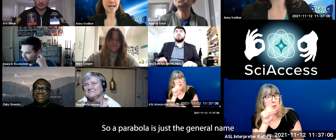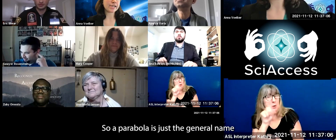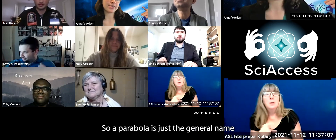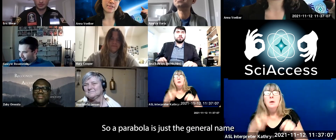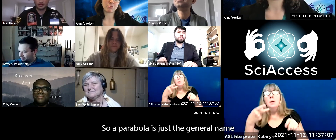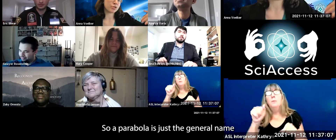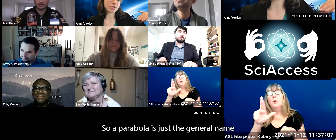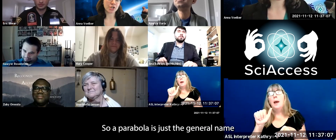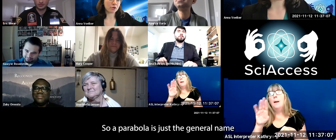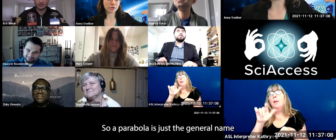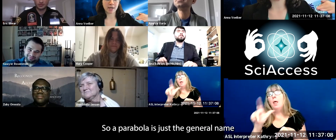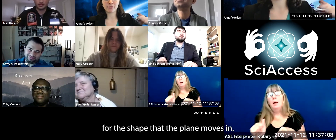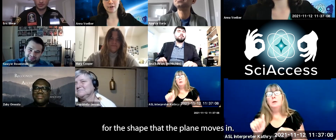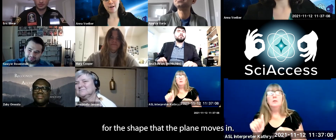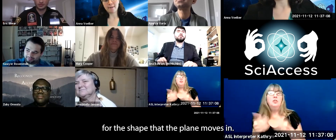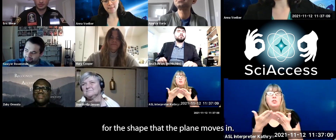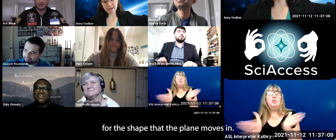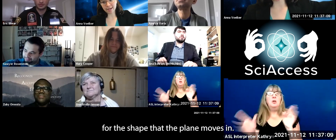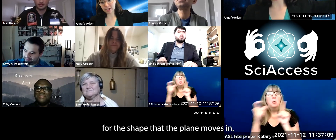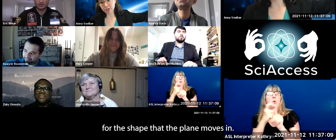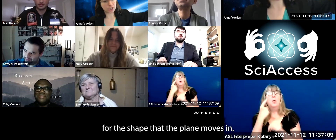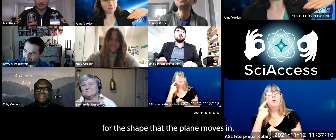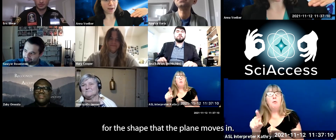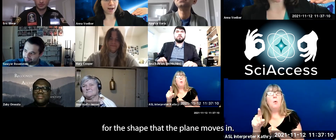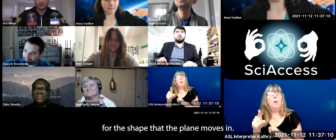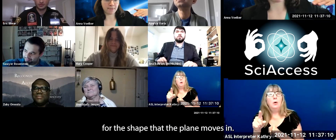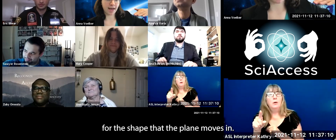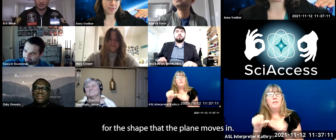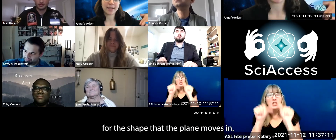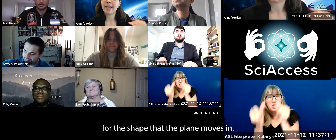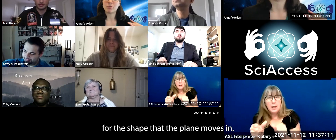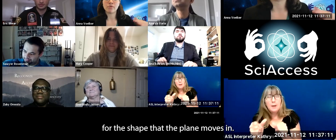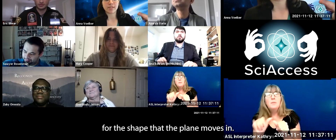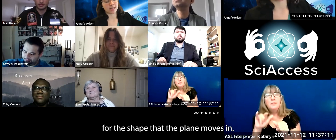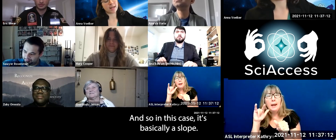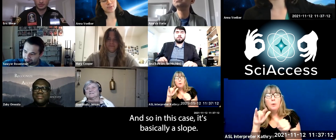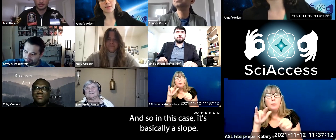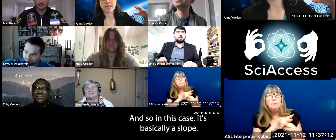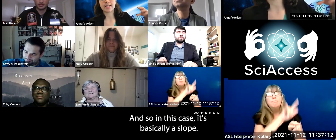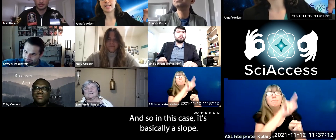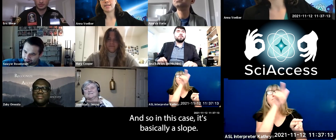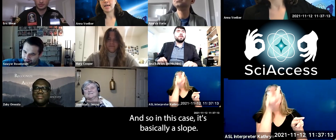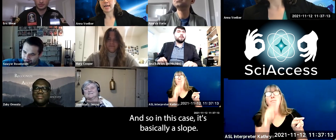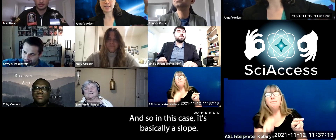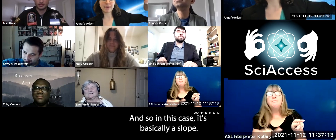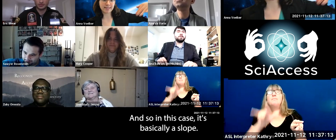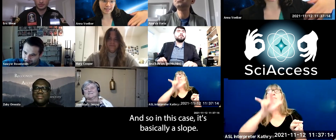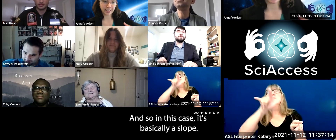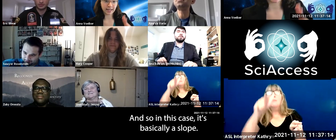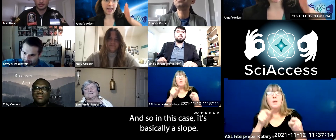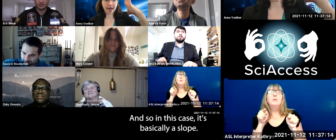parabola is just the general name for the shape that the plane moves in. And so in this case,